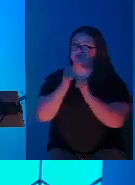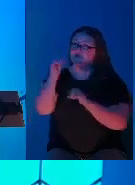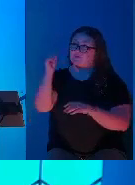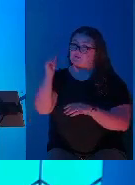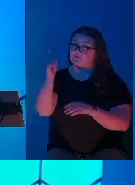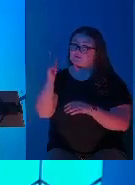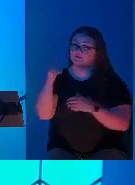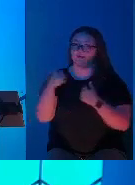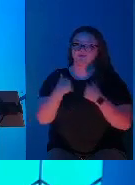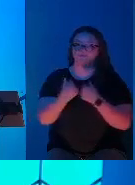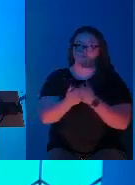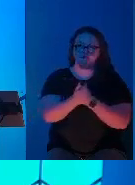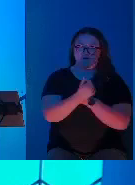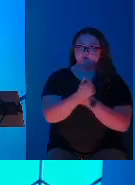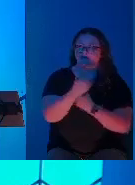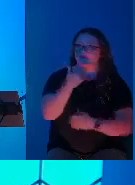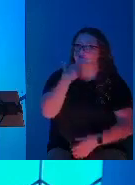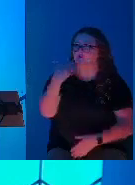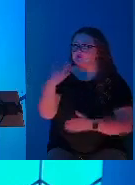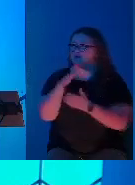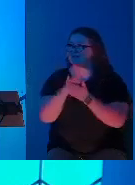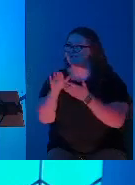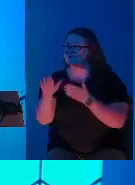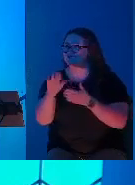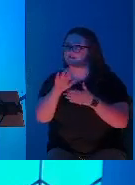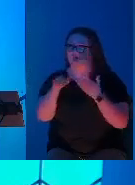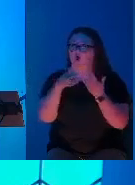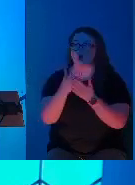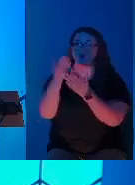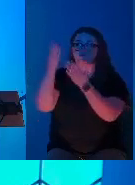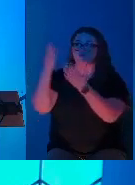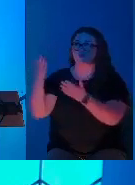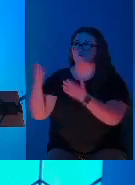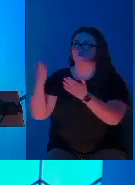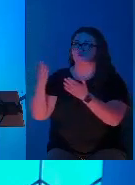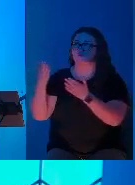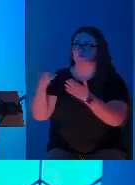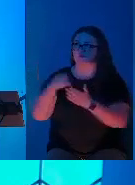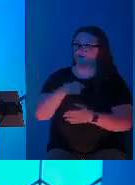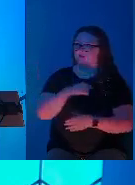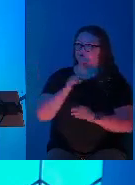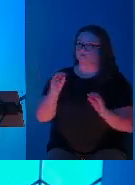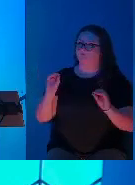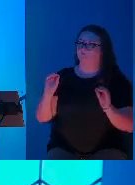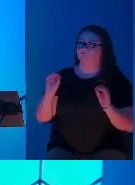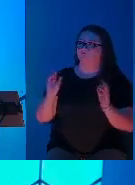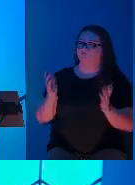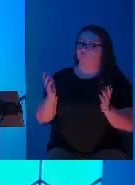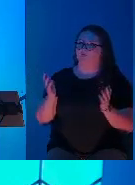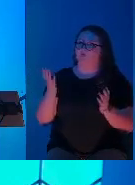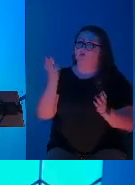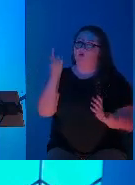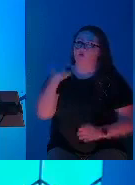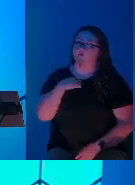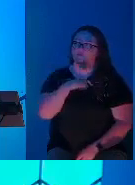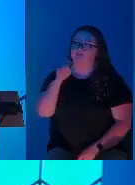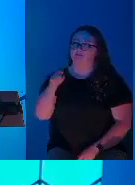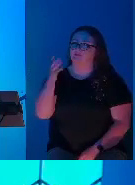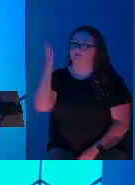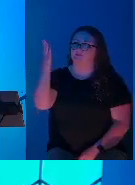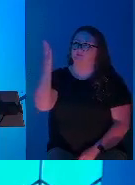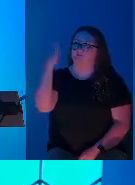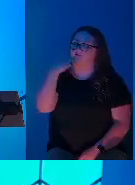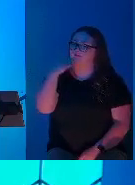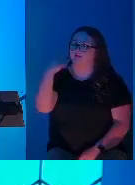and goodness, and all of you and none of us, God, because we need you, Lord. Thank you